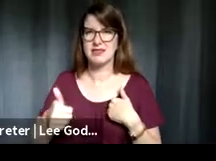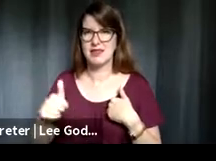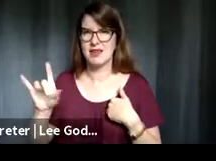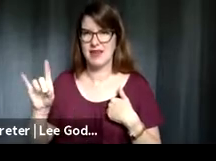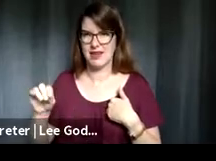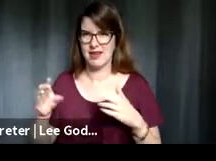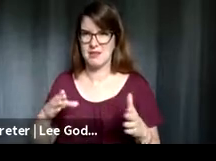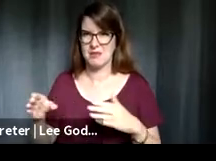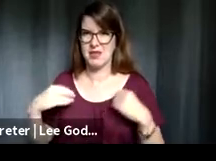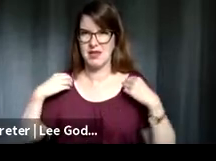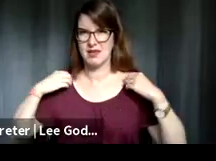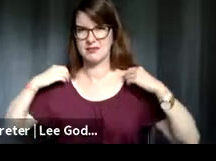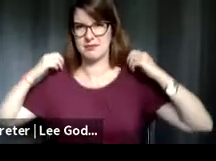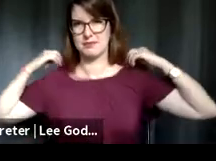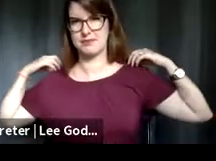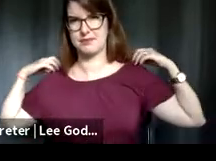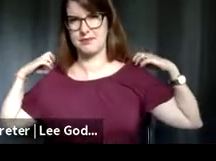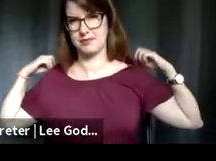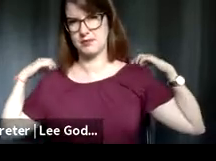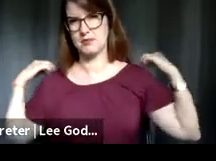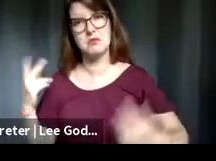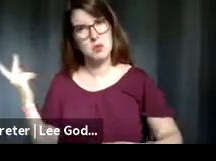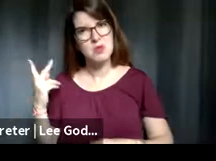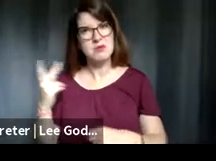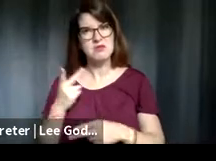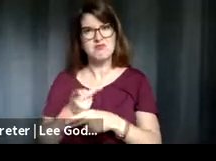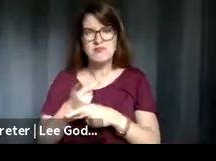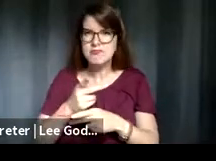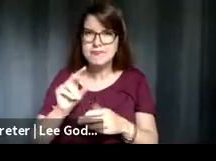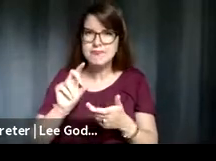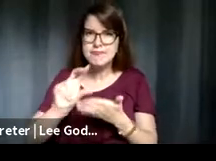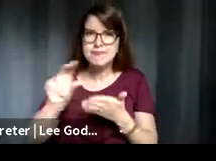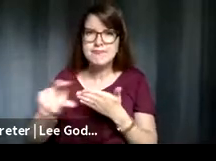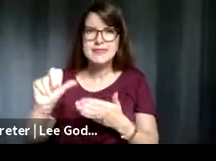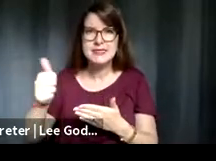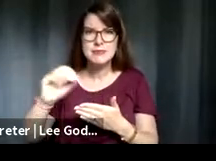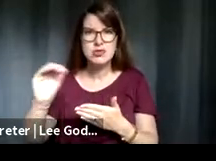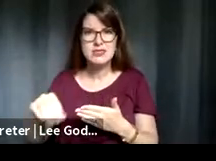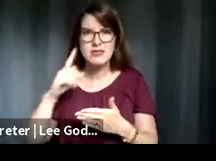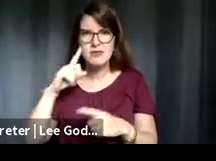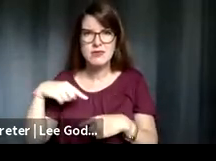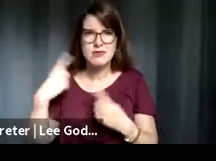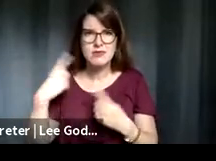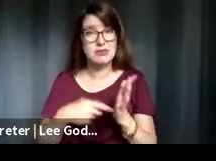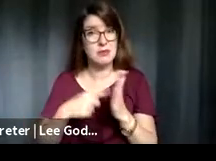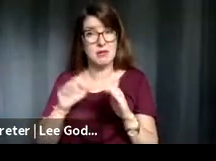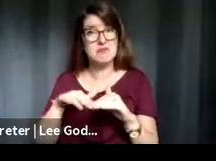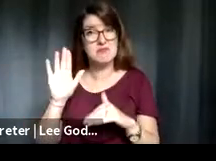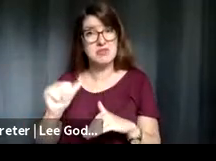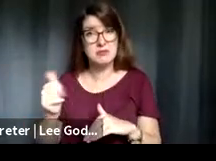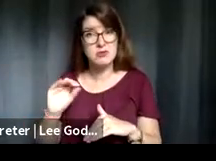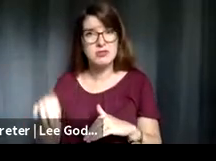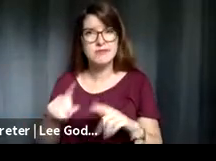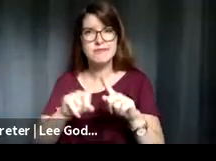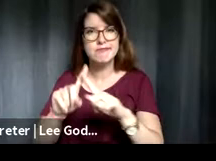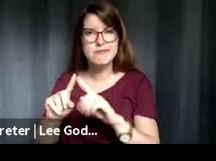we were talking about. We've been faithfully tithing for decades and even being able to give, you know, sometimes more to